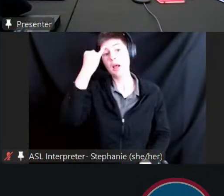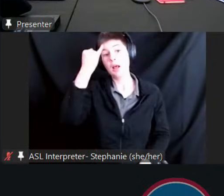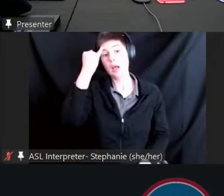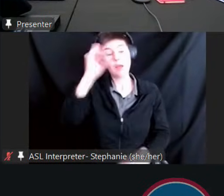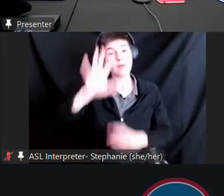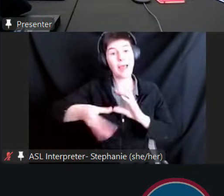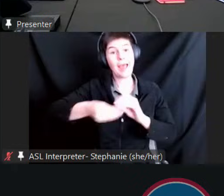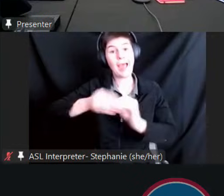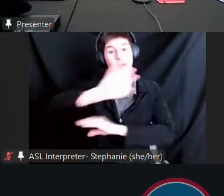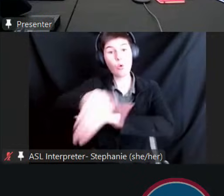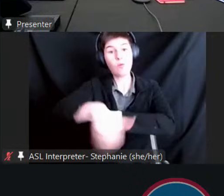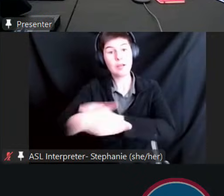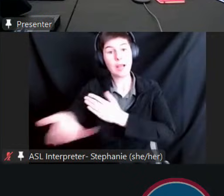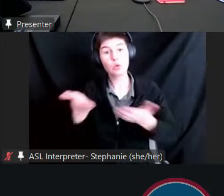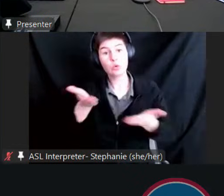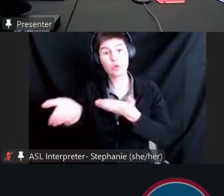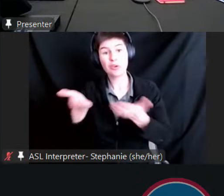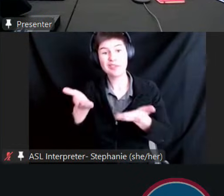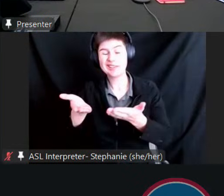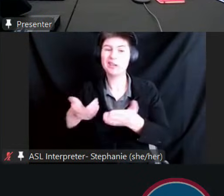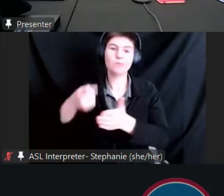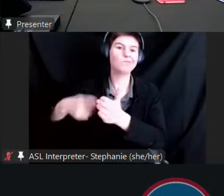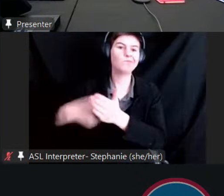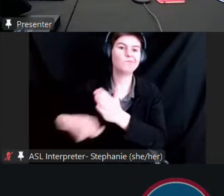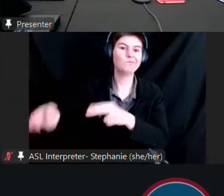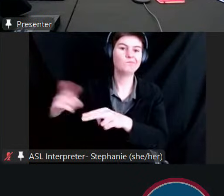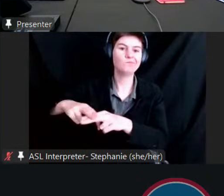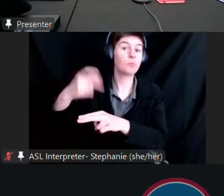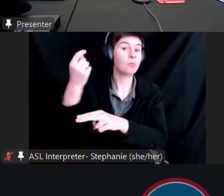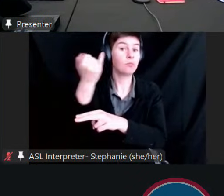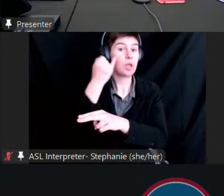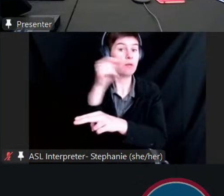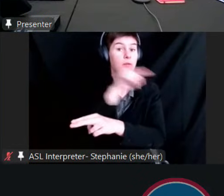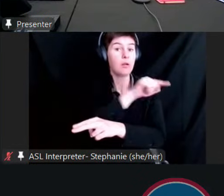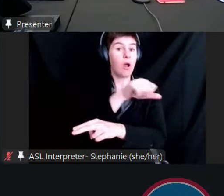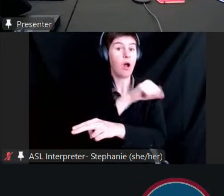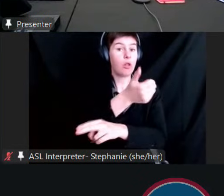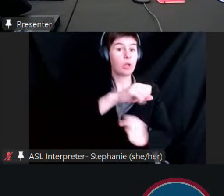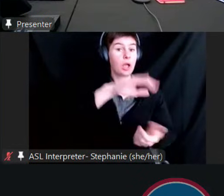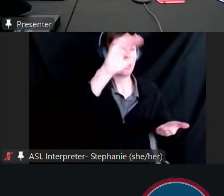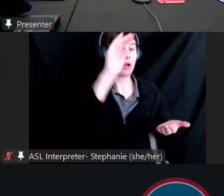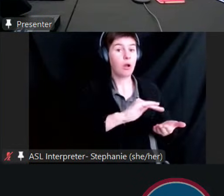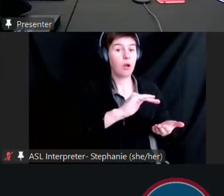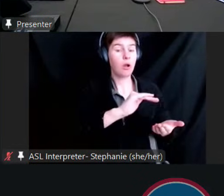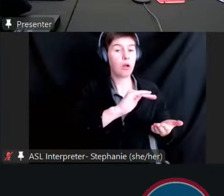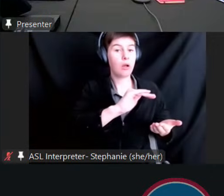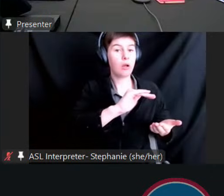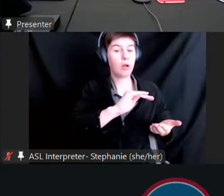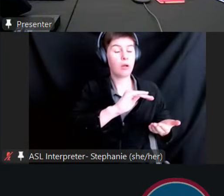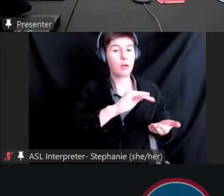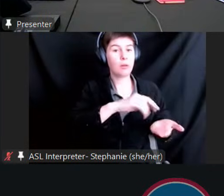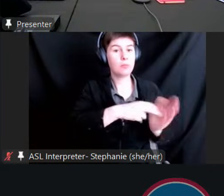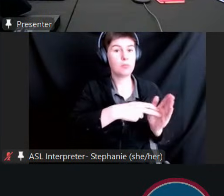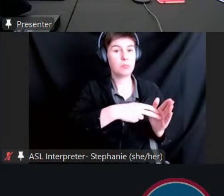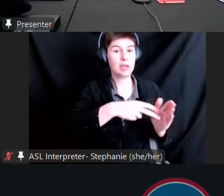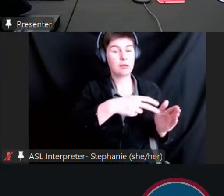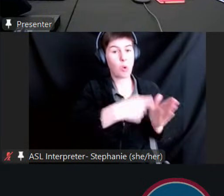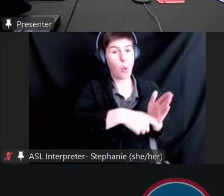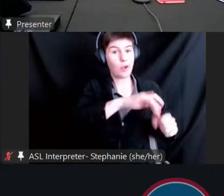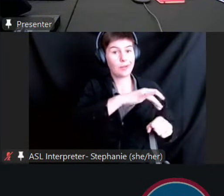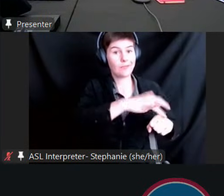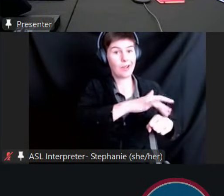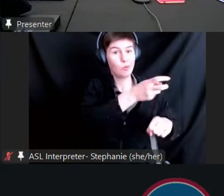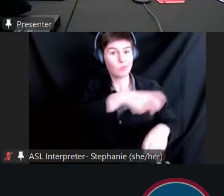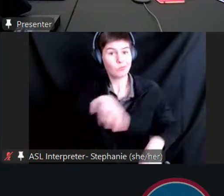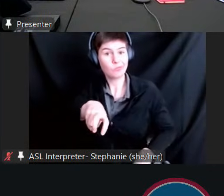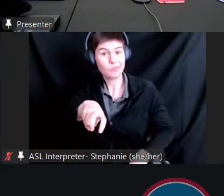add. If we can thin out other areas that are less important to the riders, that we're seeing lower ridership happen. I think we're in a really